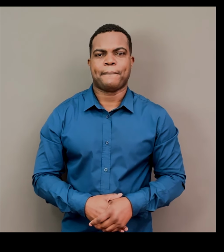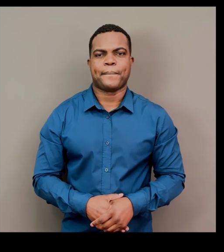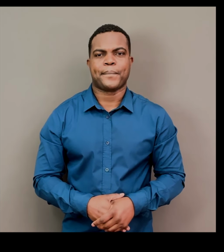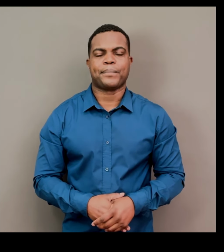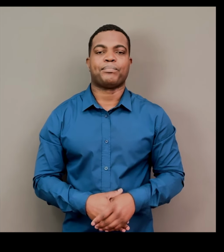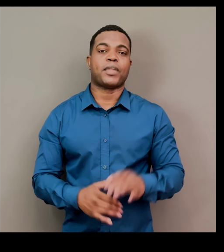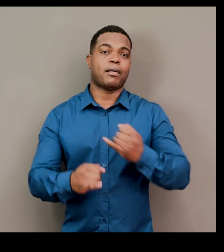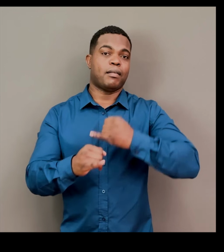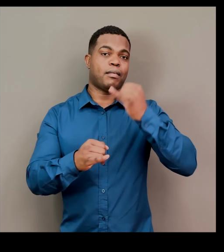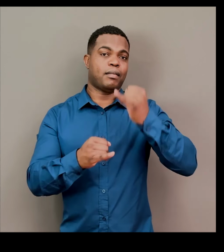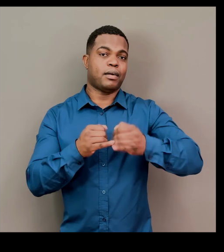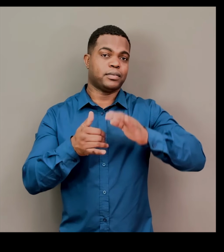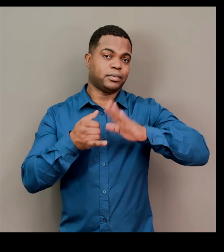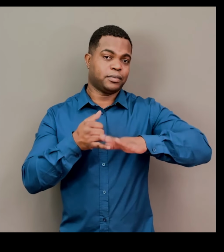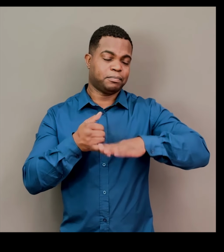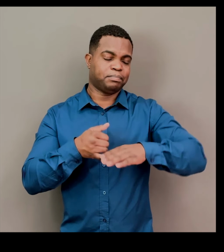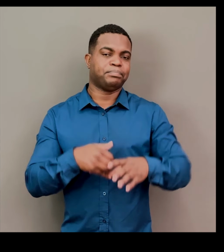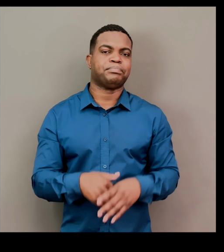Finally,